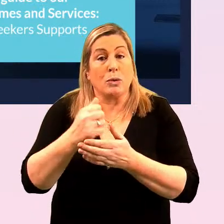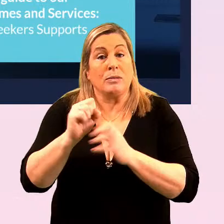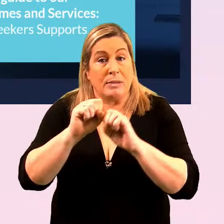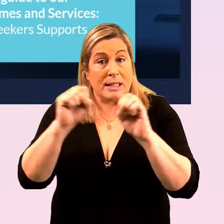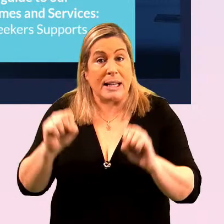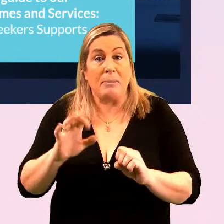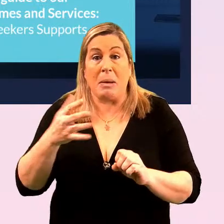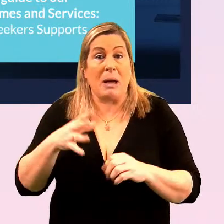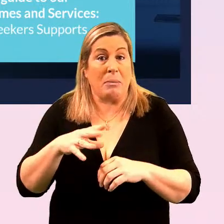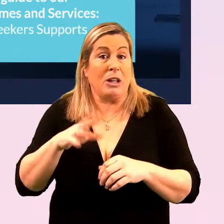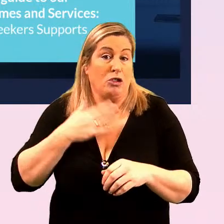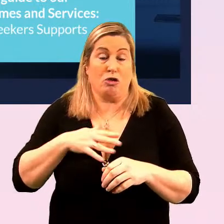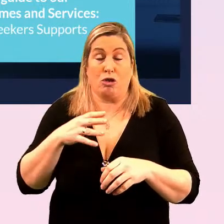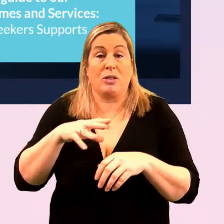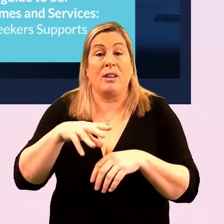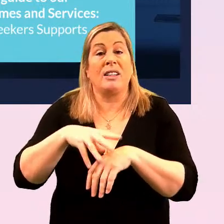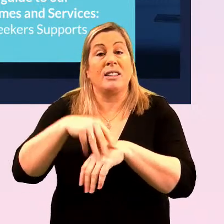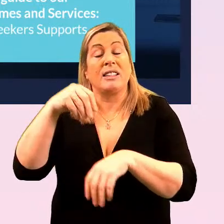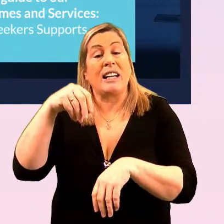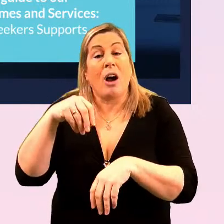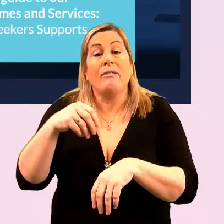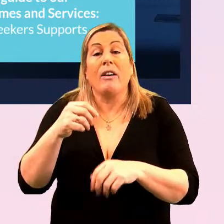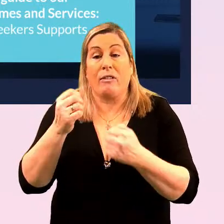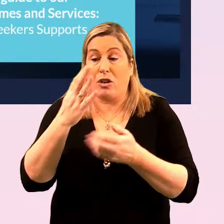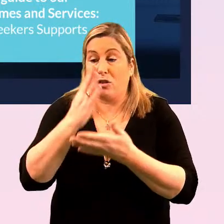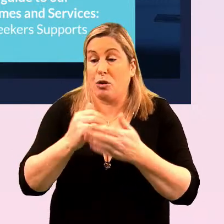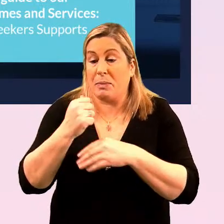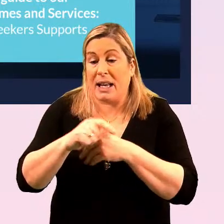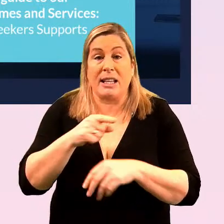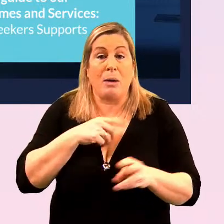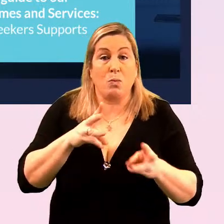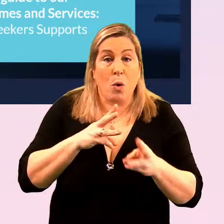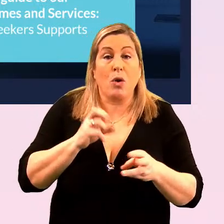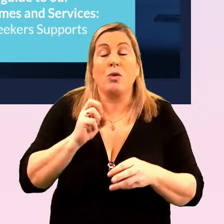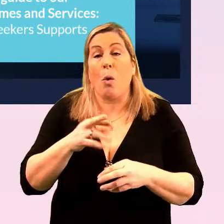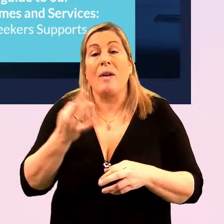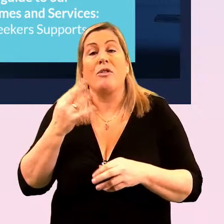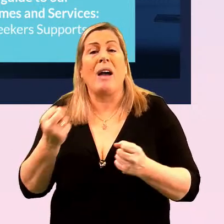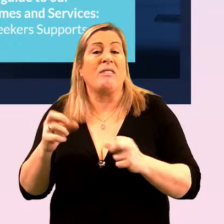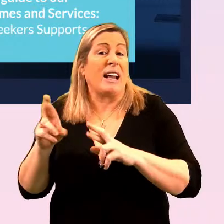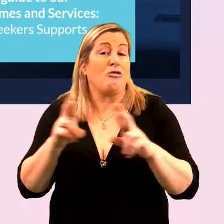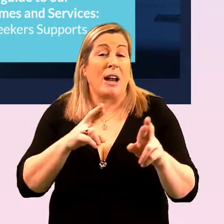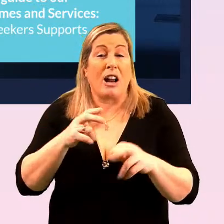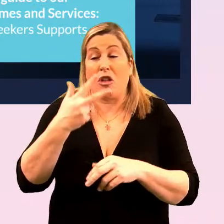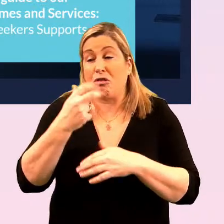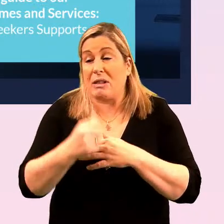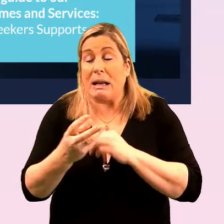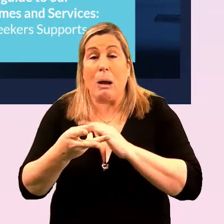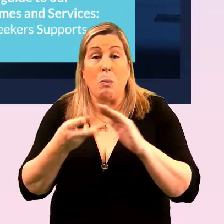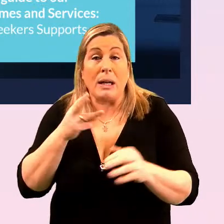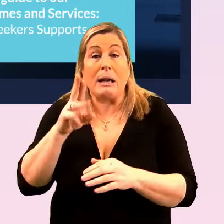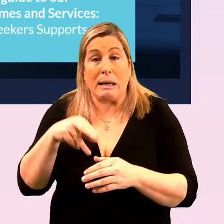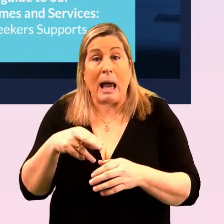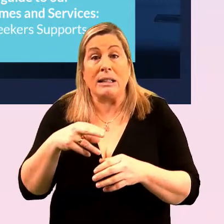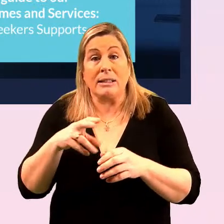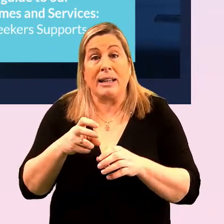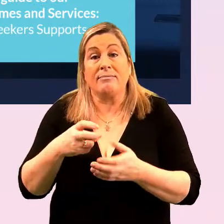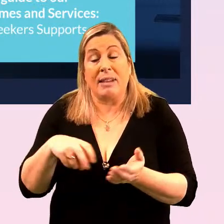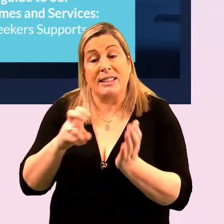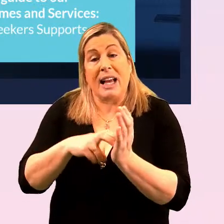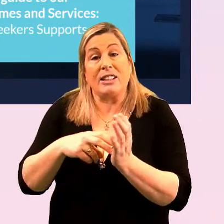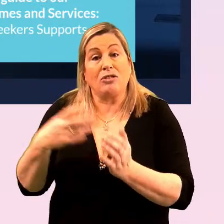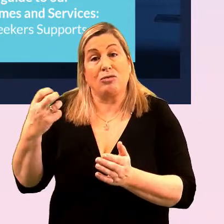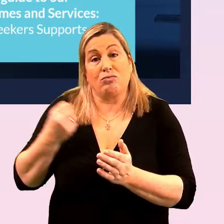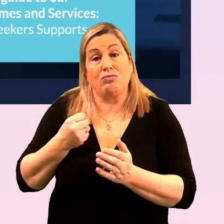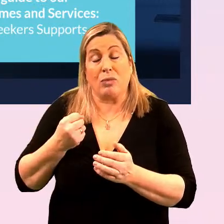for the days that you're not working, or if it is that you work a regular 3 days a week, that you can sign on for the other days, and that